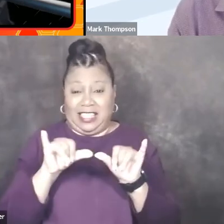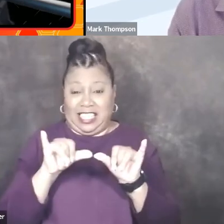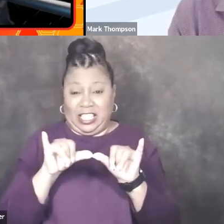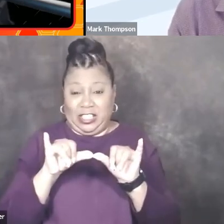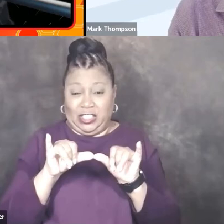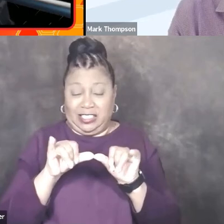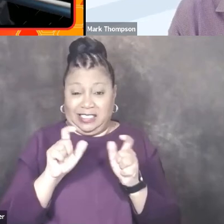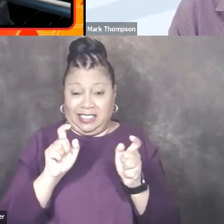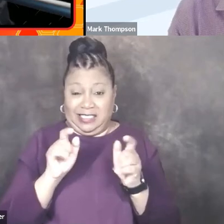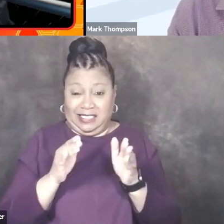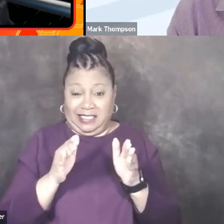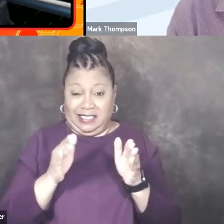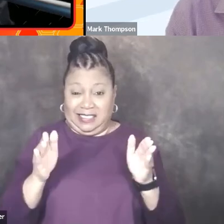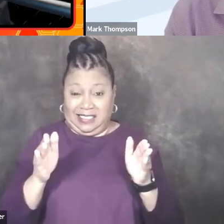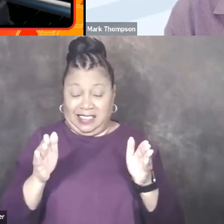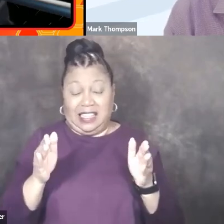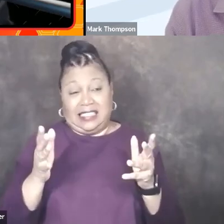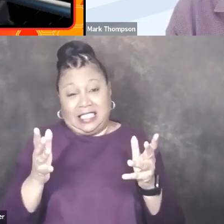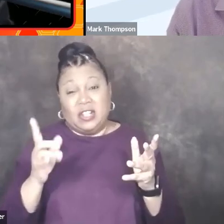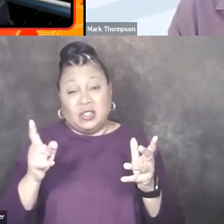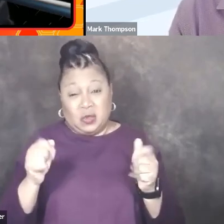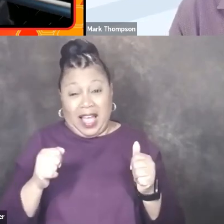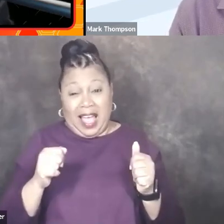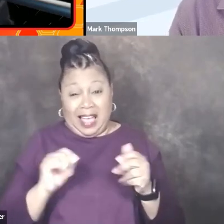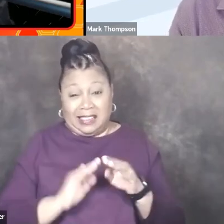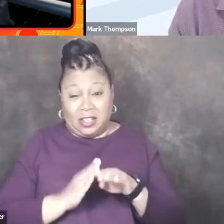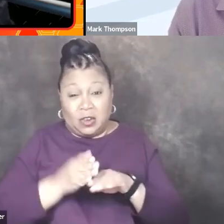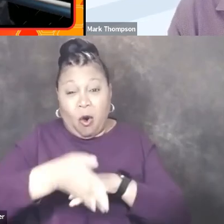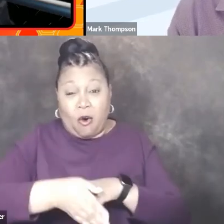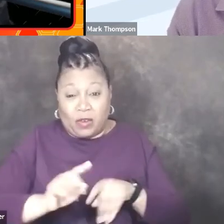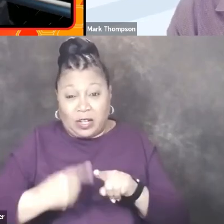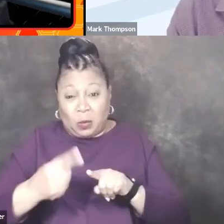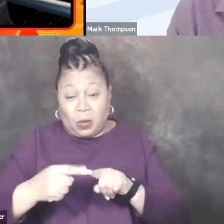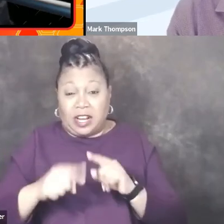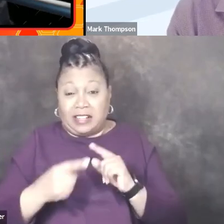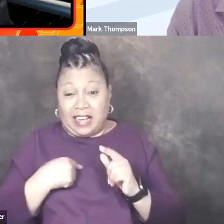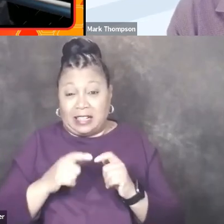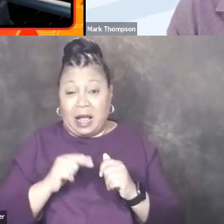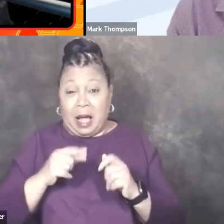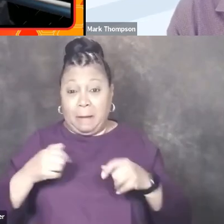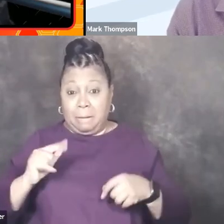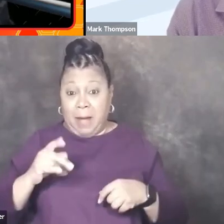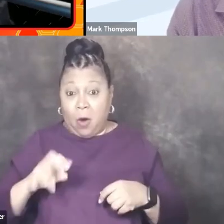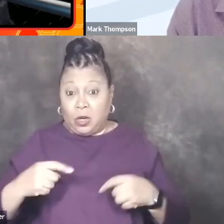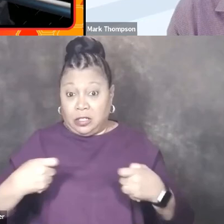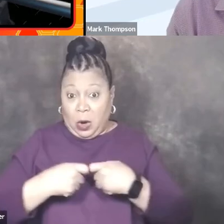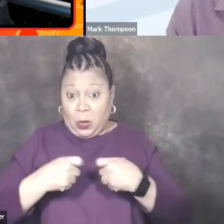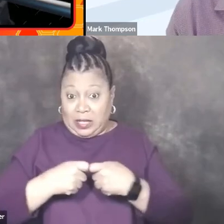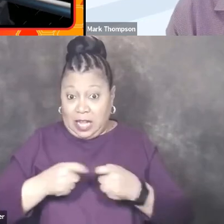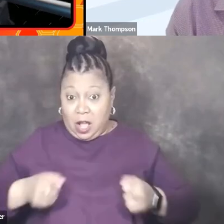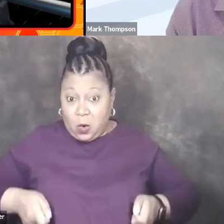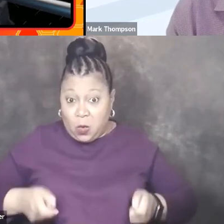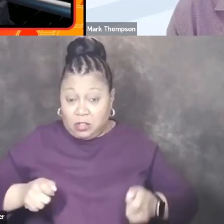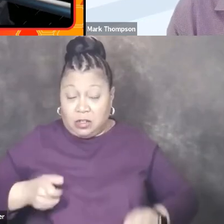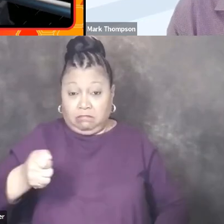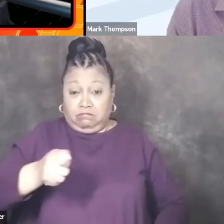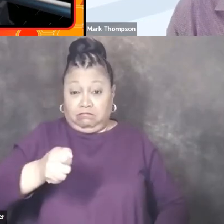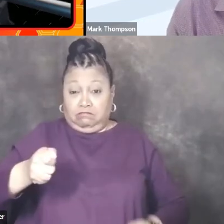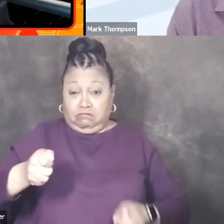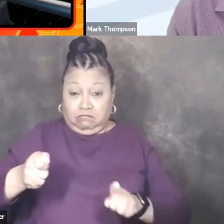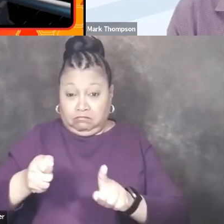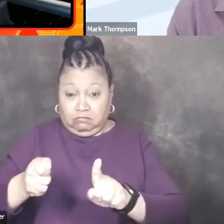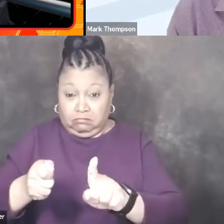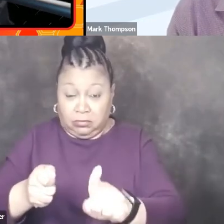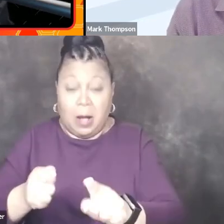vertical change, you can get over them in a wheelchair, especially a power wheelchair, pretty easily. But